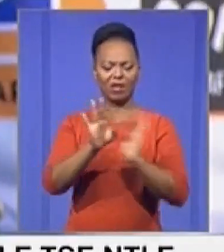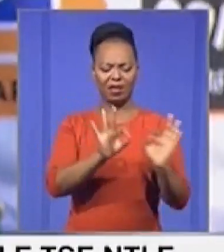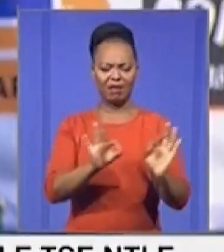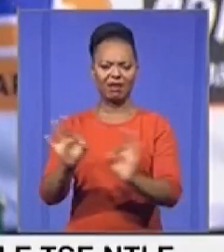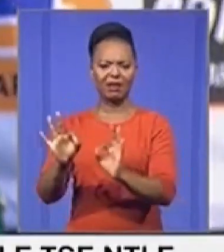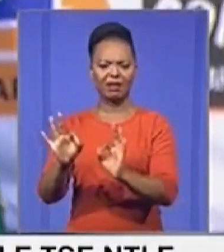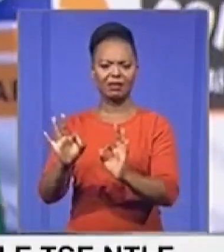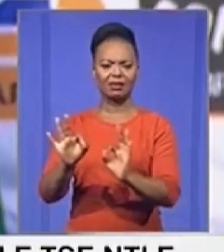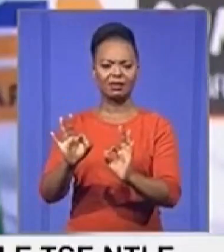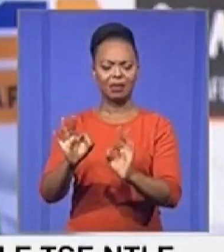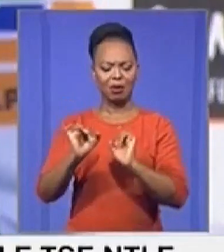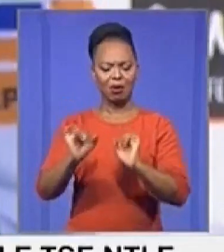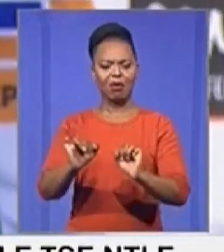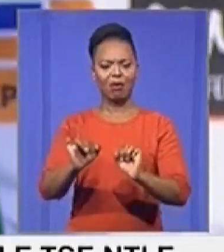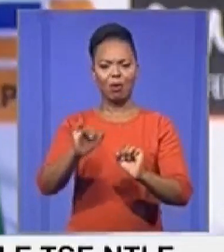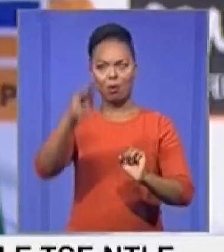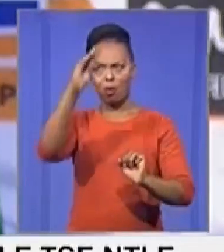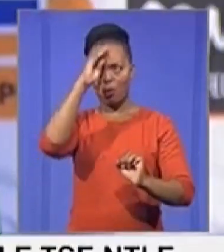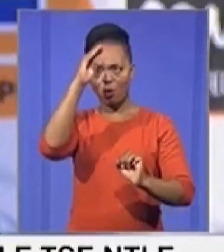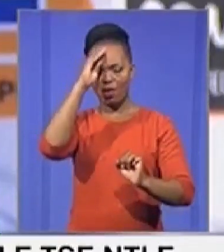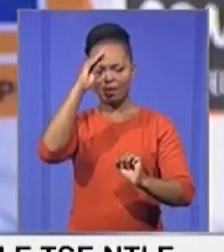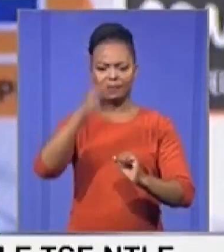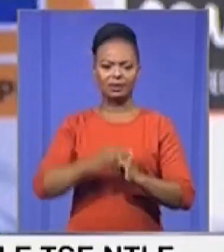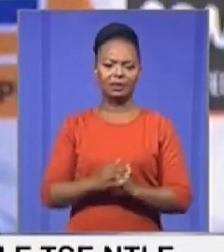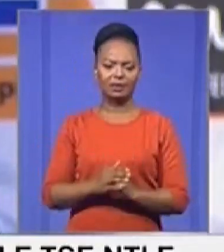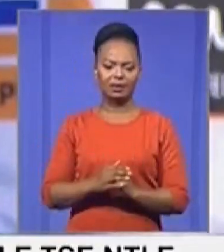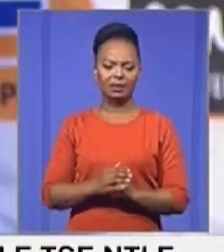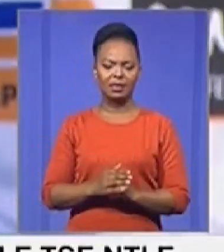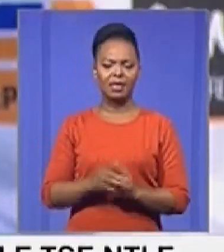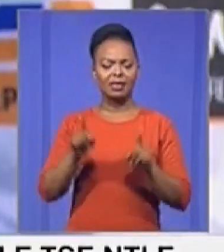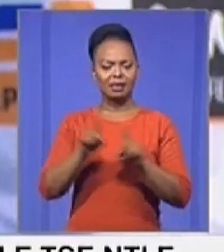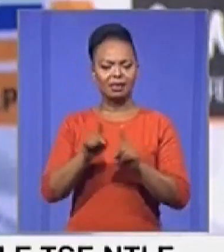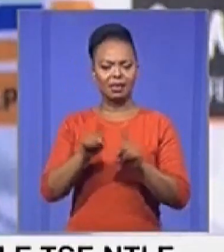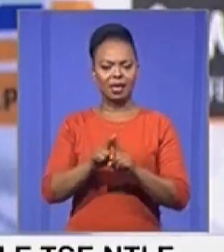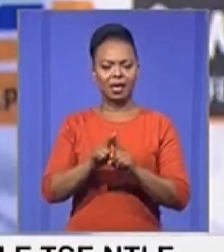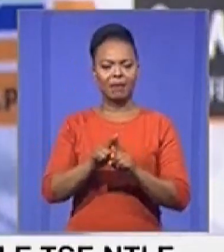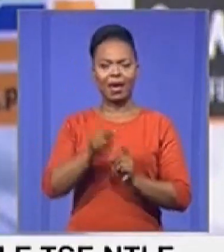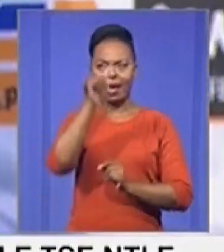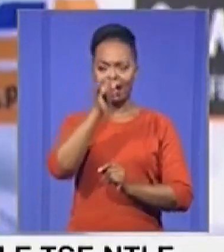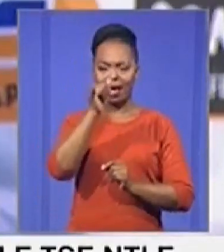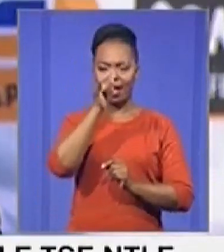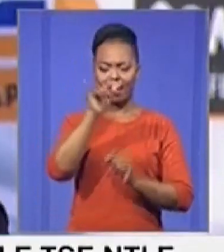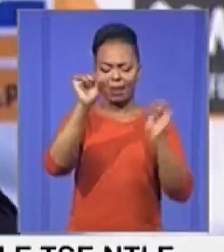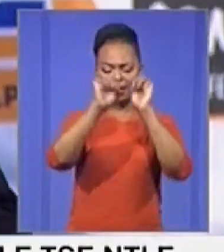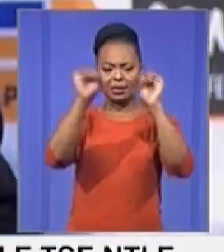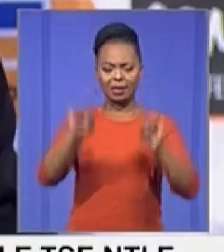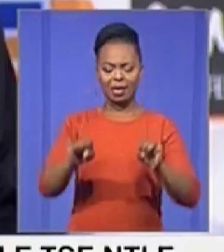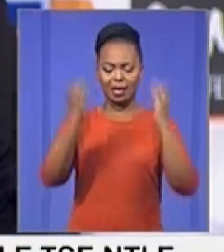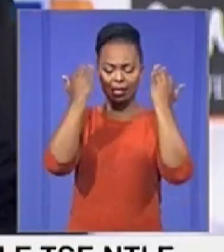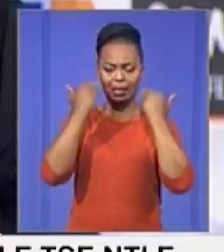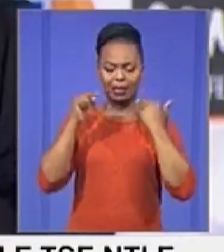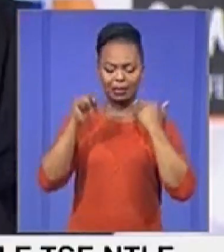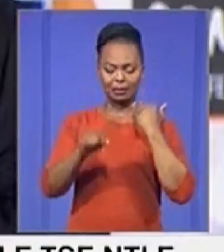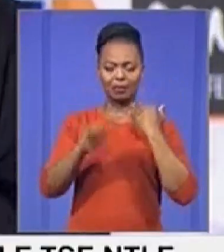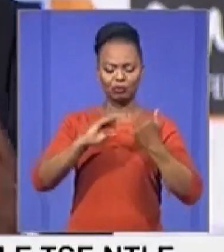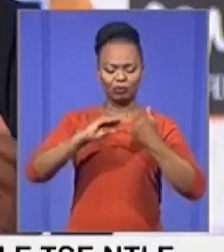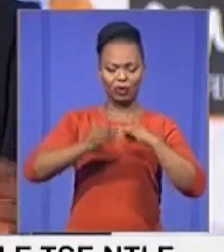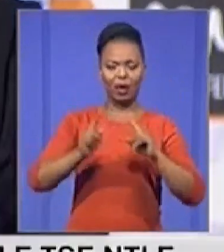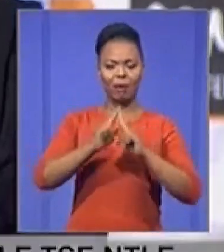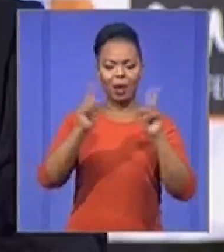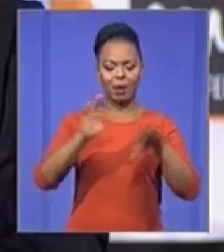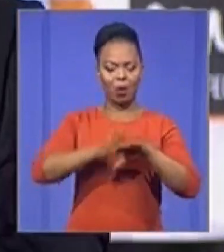effectiveness of the police and to strengthen our criminal justice system, but we need